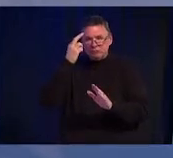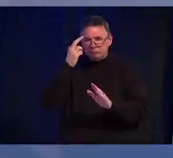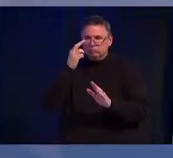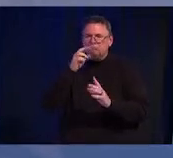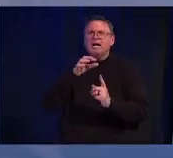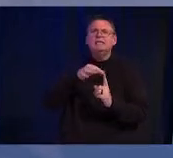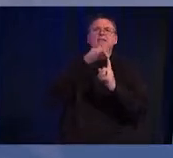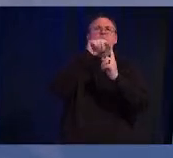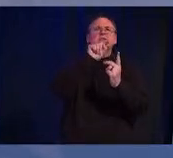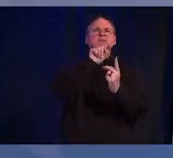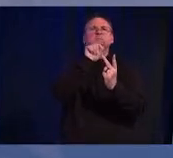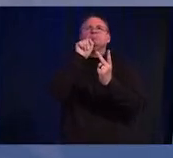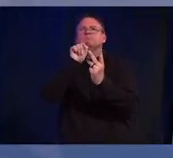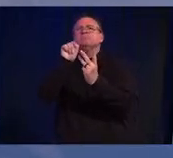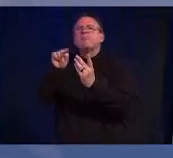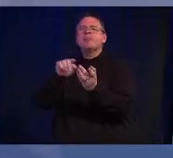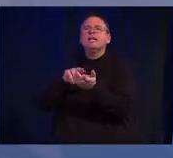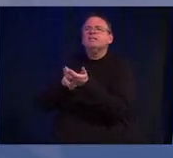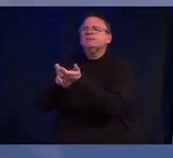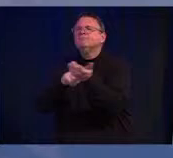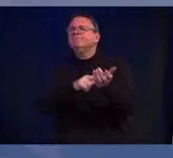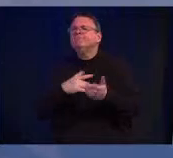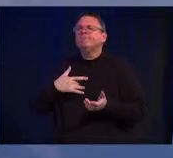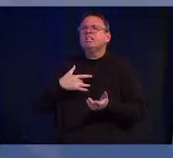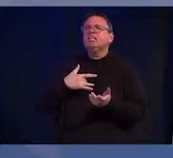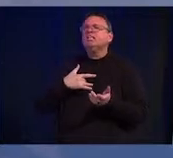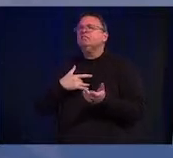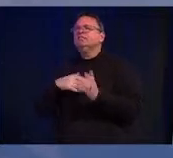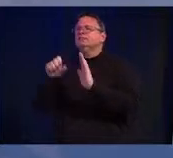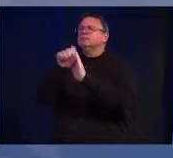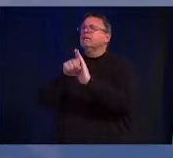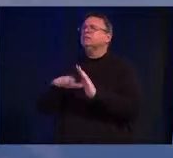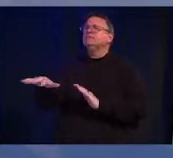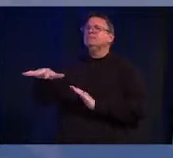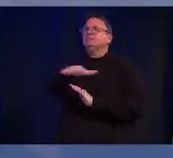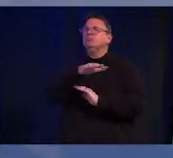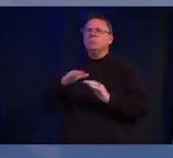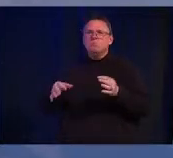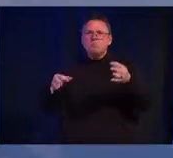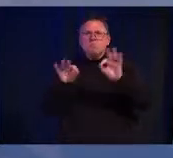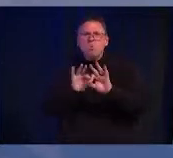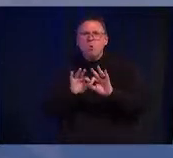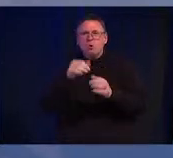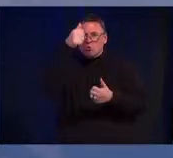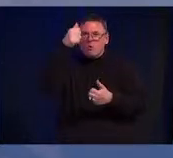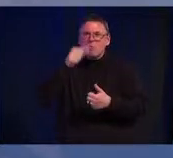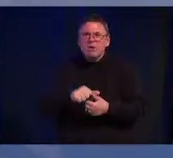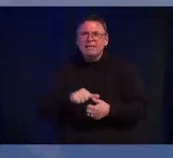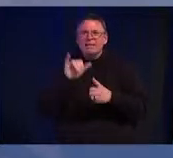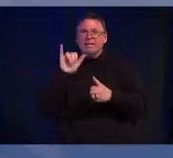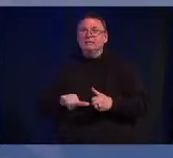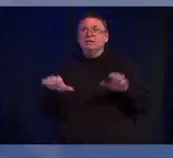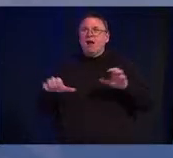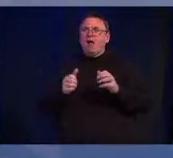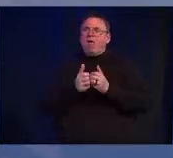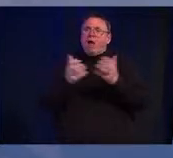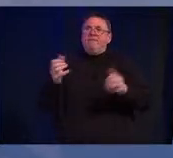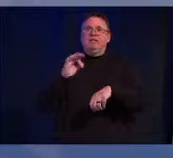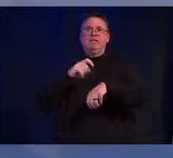general tenor of our state. You got to remember, it was done with a lot of time put into